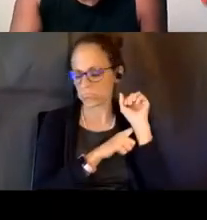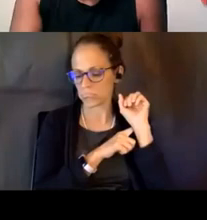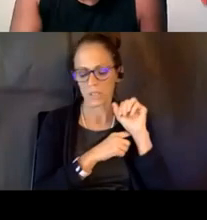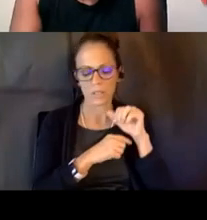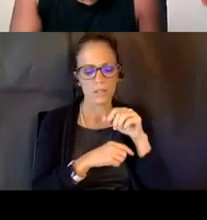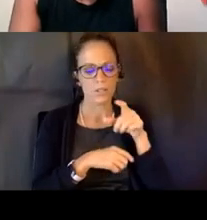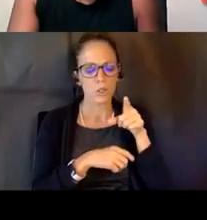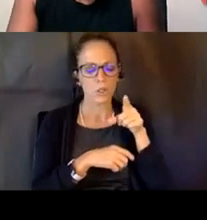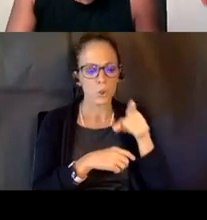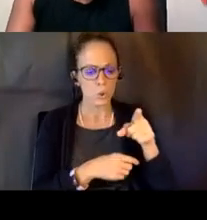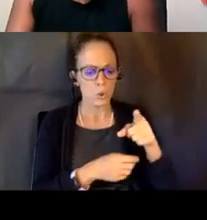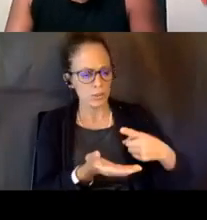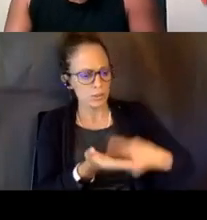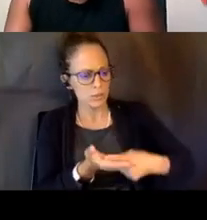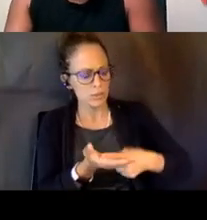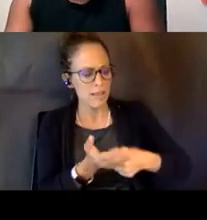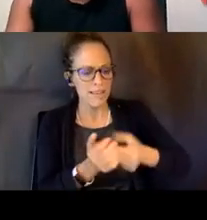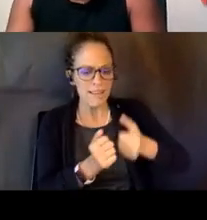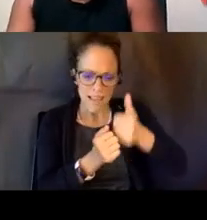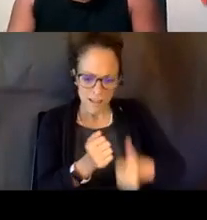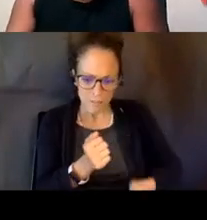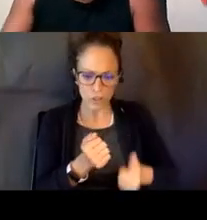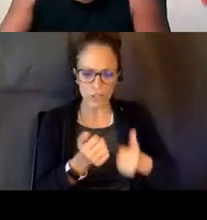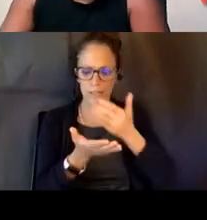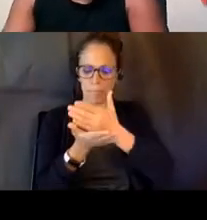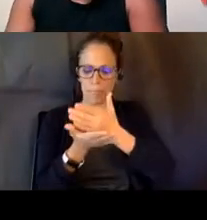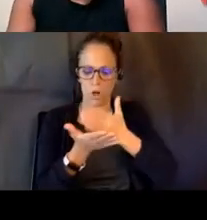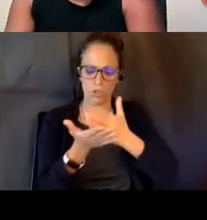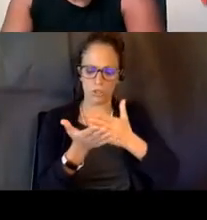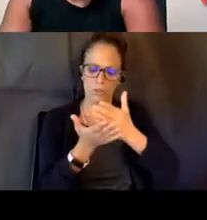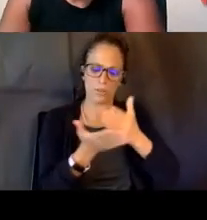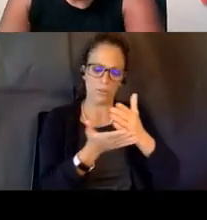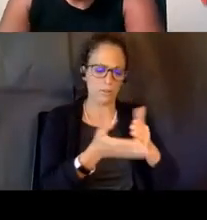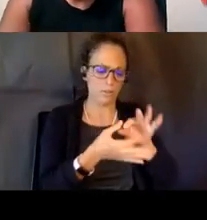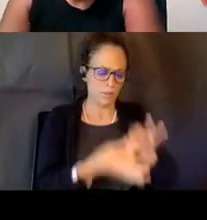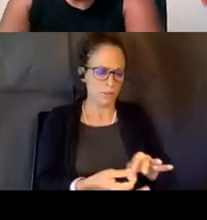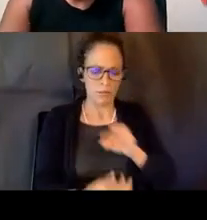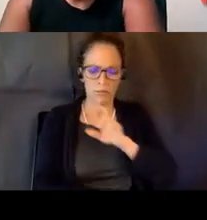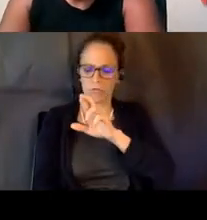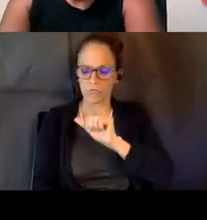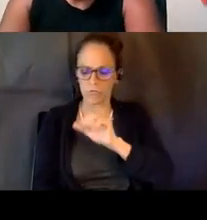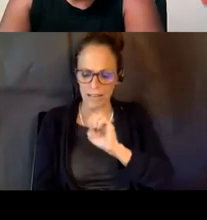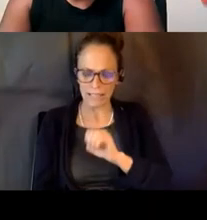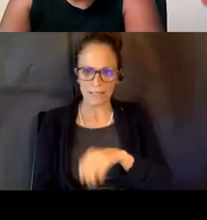dimension of how race, identity, and history are